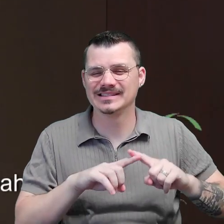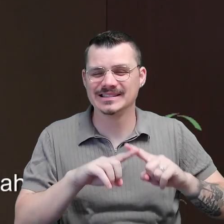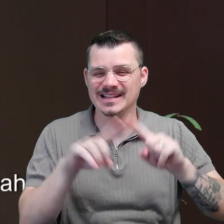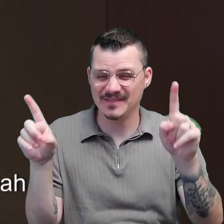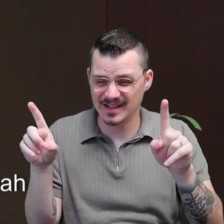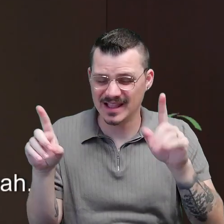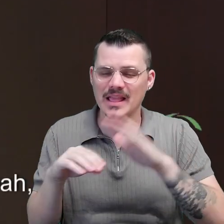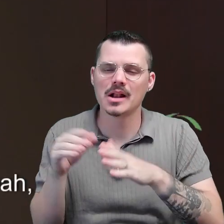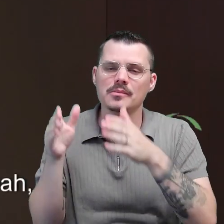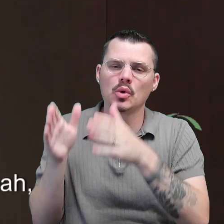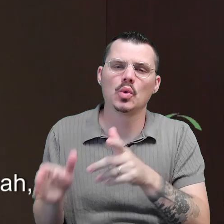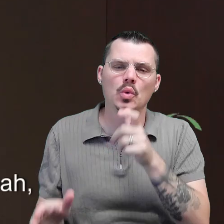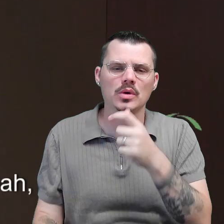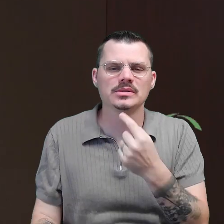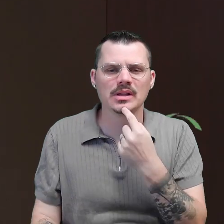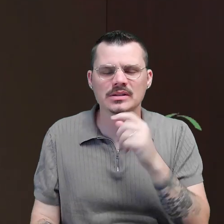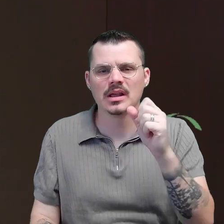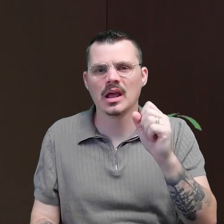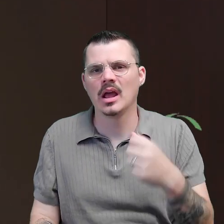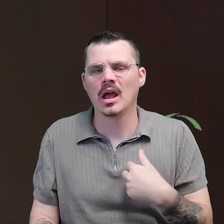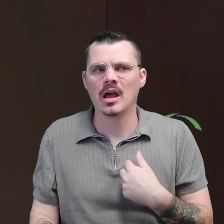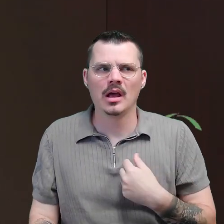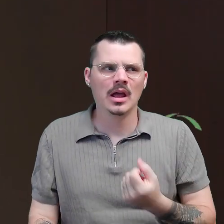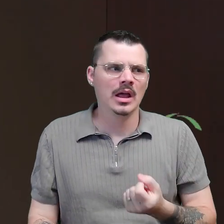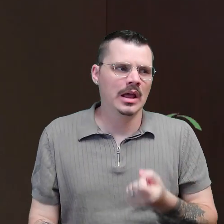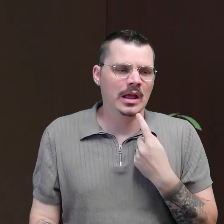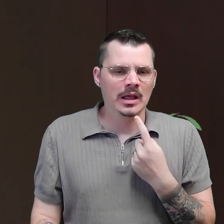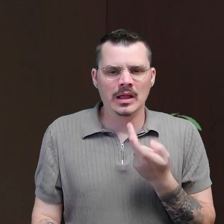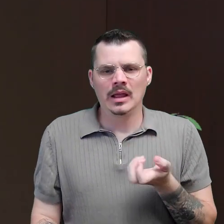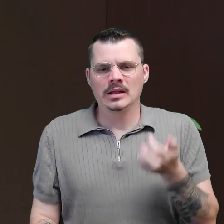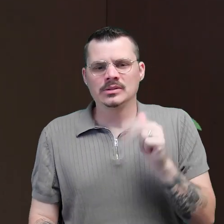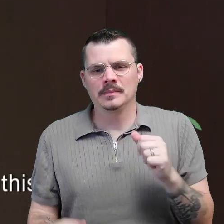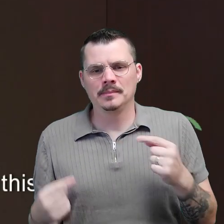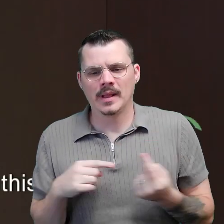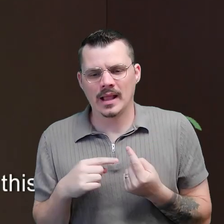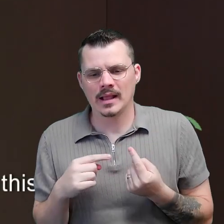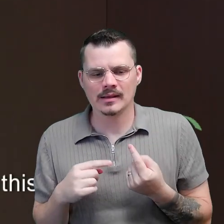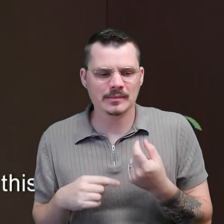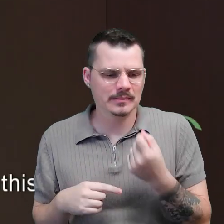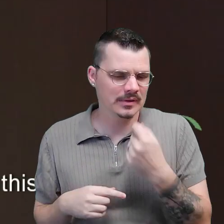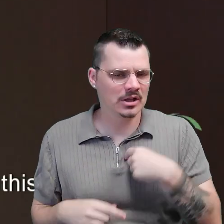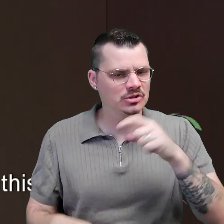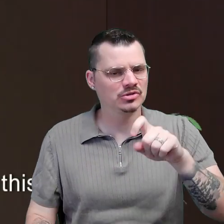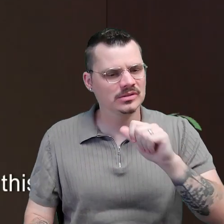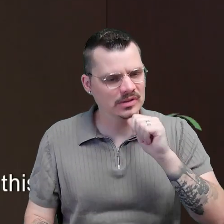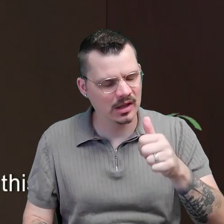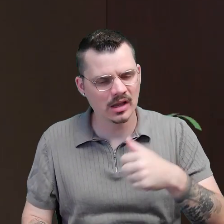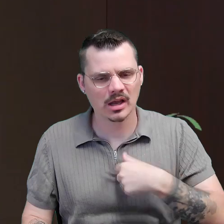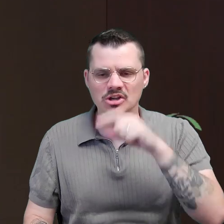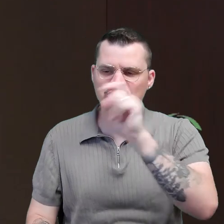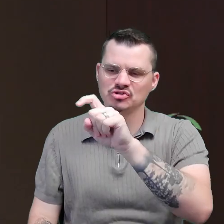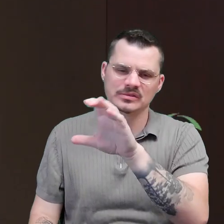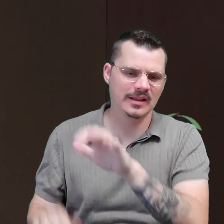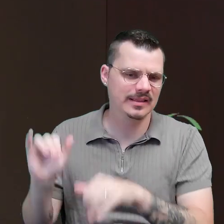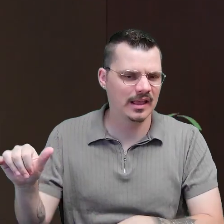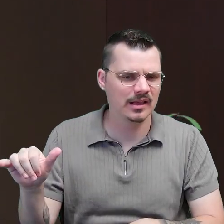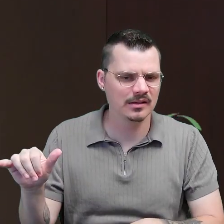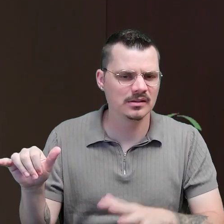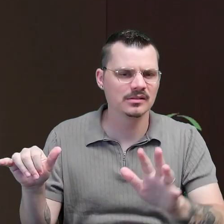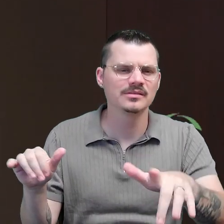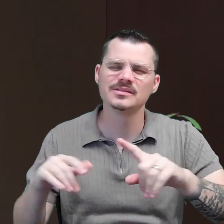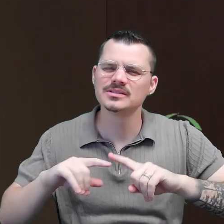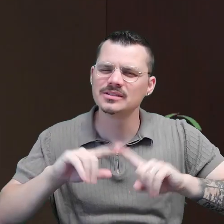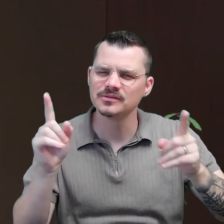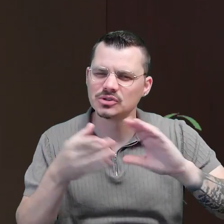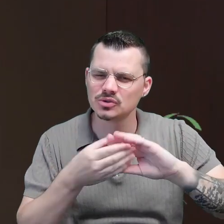That's different than a person who says, yeah, I took an extra pain pill. Shouldn't have done that, should have done this. That's a different